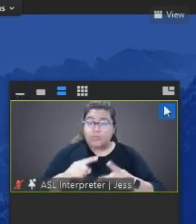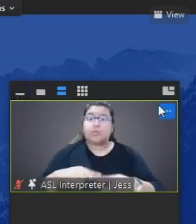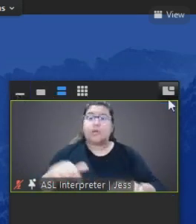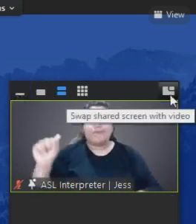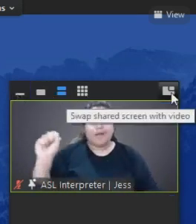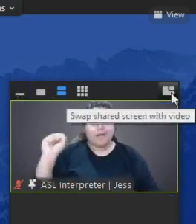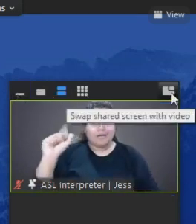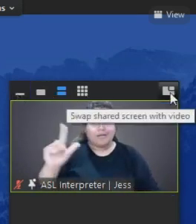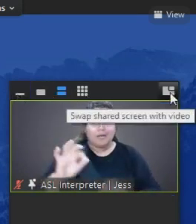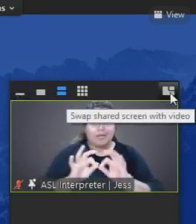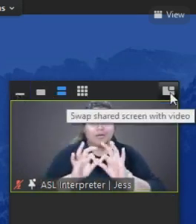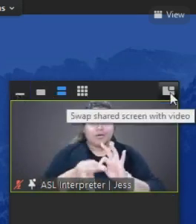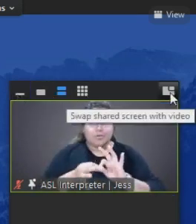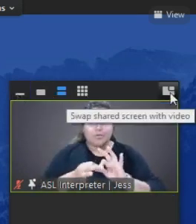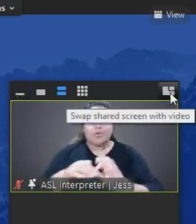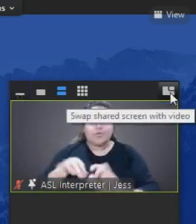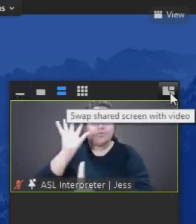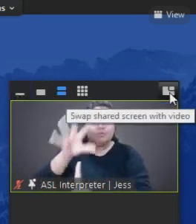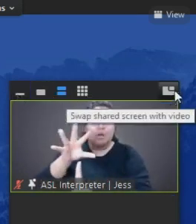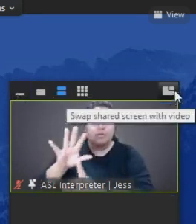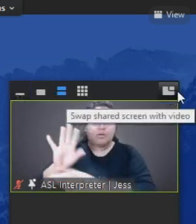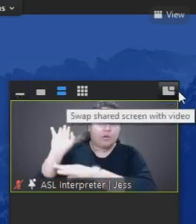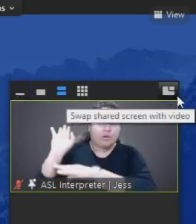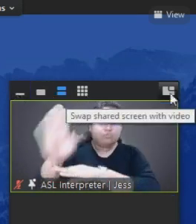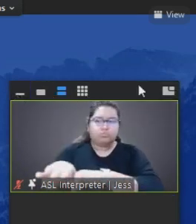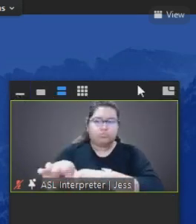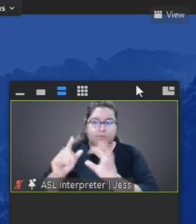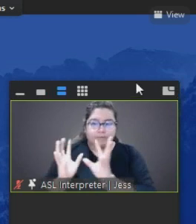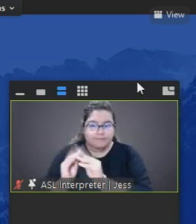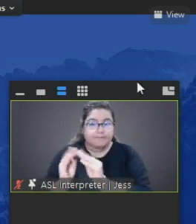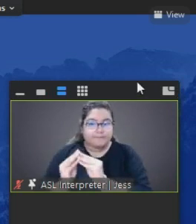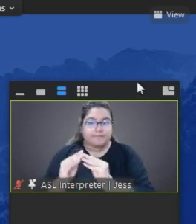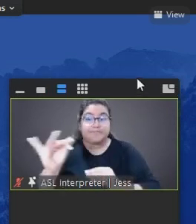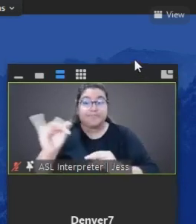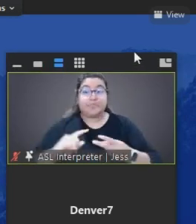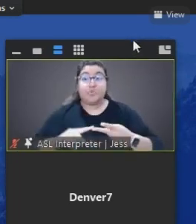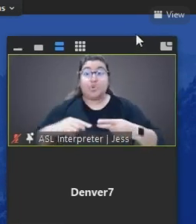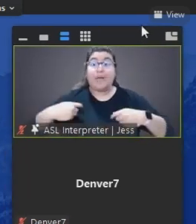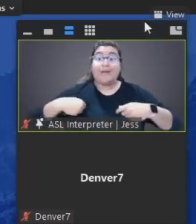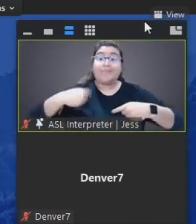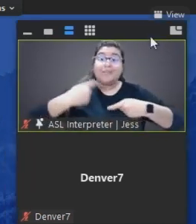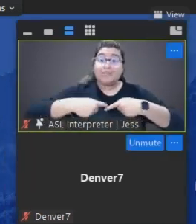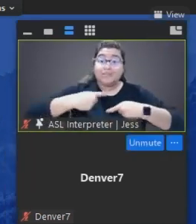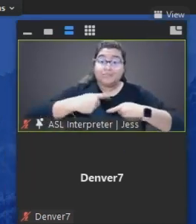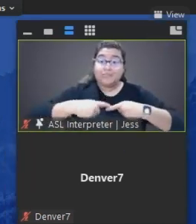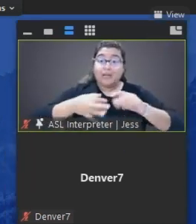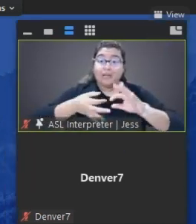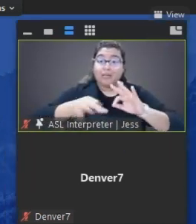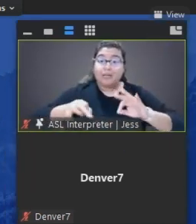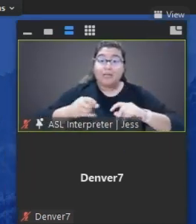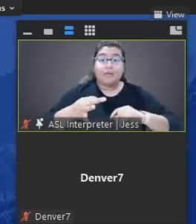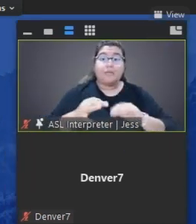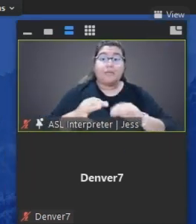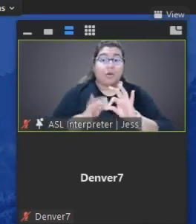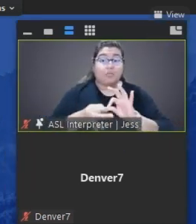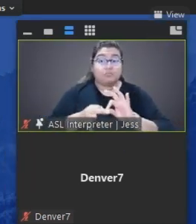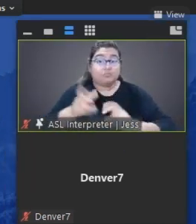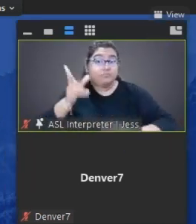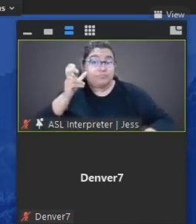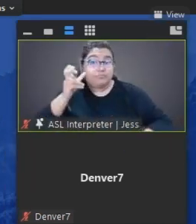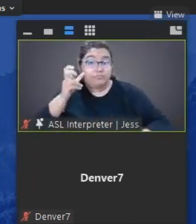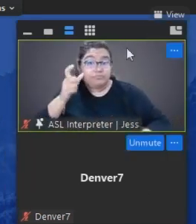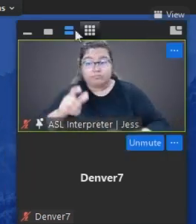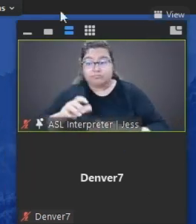Language interpreters will be spotlighted throughout this briefing, and our Spanish interpretation channel is available with that interpretation